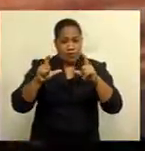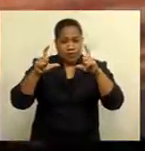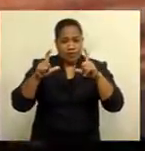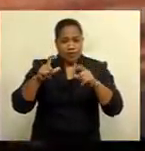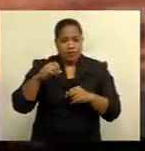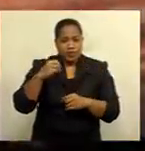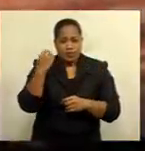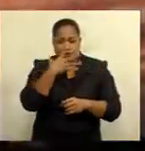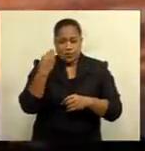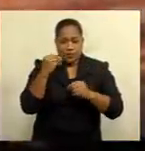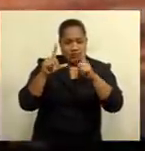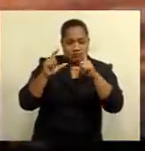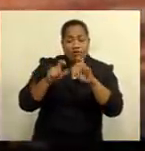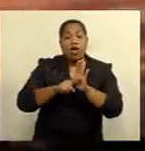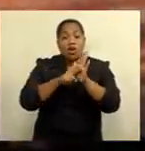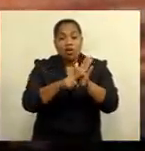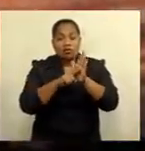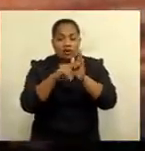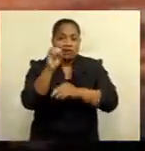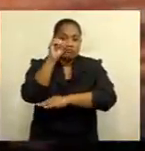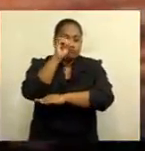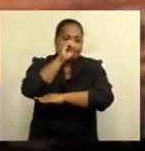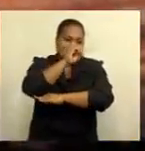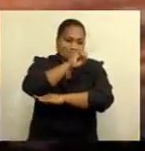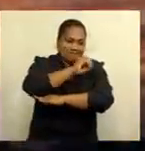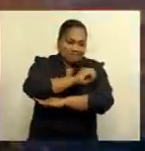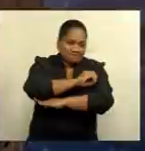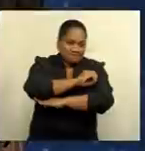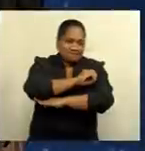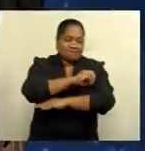of the Lautoka sunset was taken by Ashmeet.